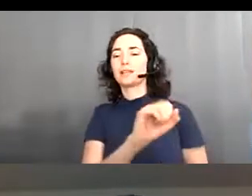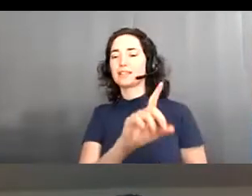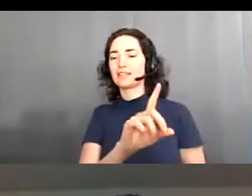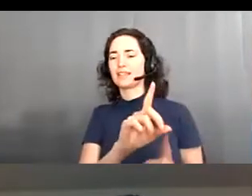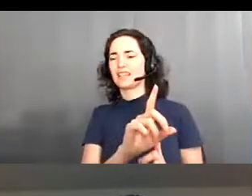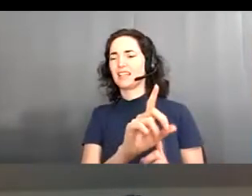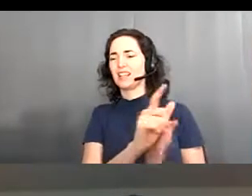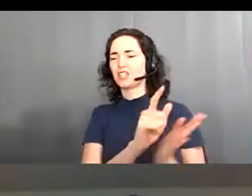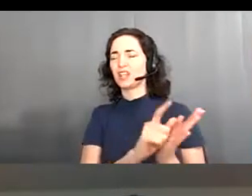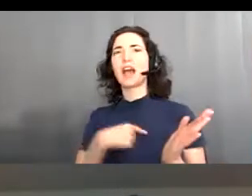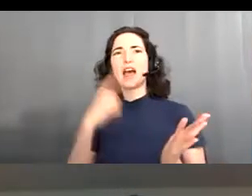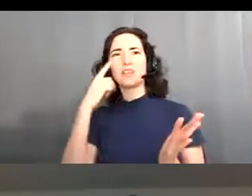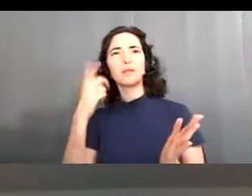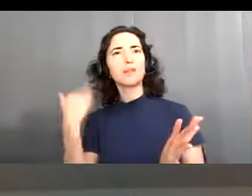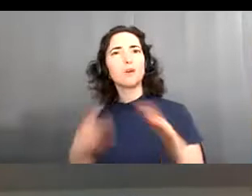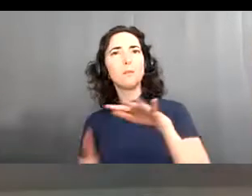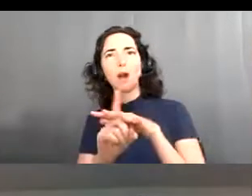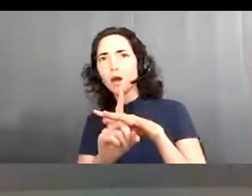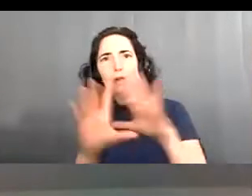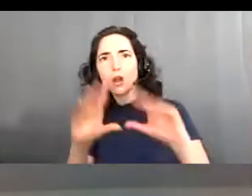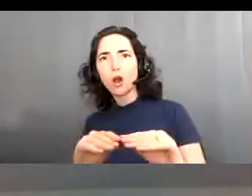legislation. I think I saw him on.